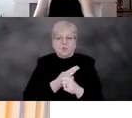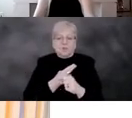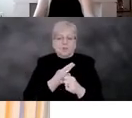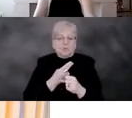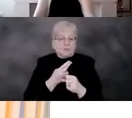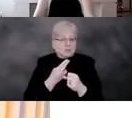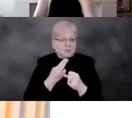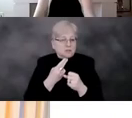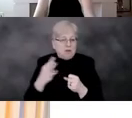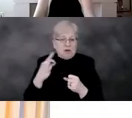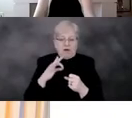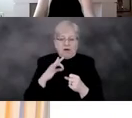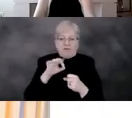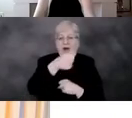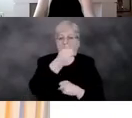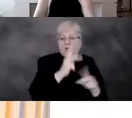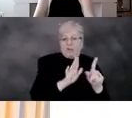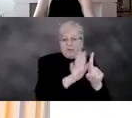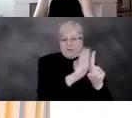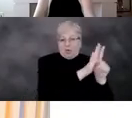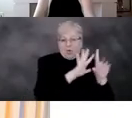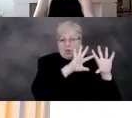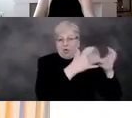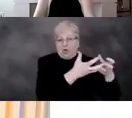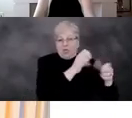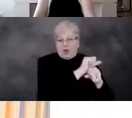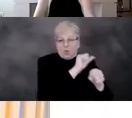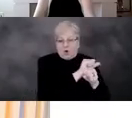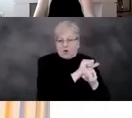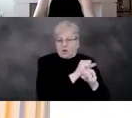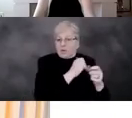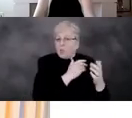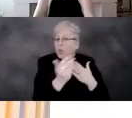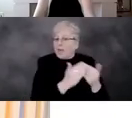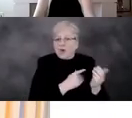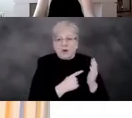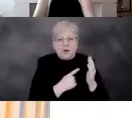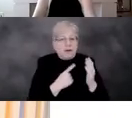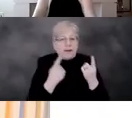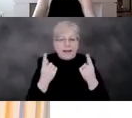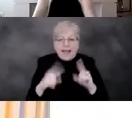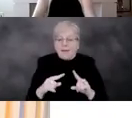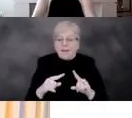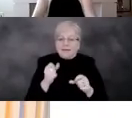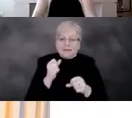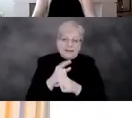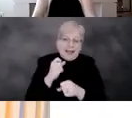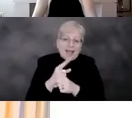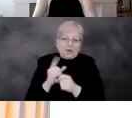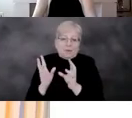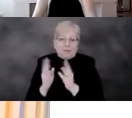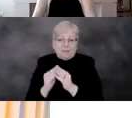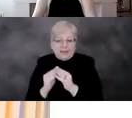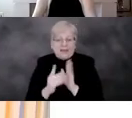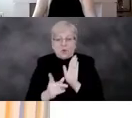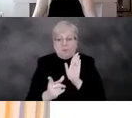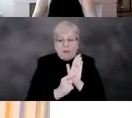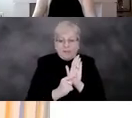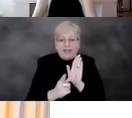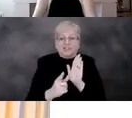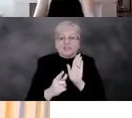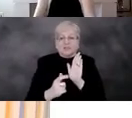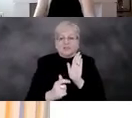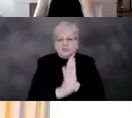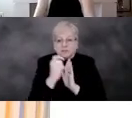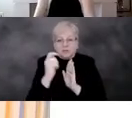um, the work of others, whether at an annual meeting or whether in publications or any, or workshops